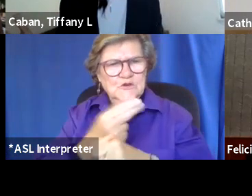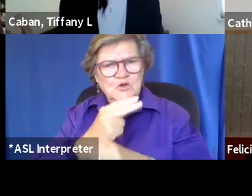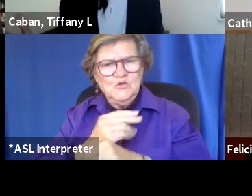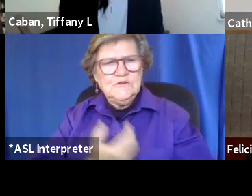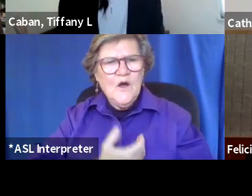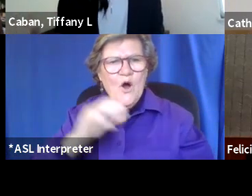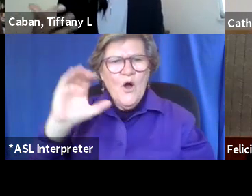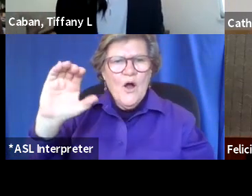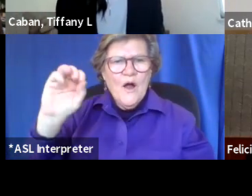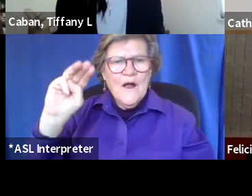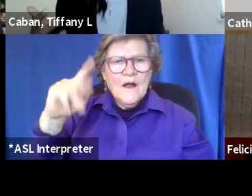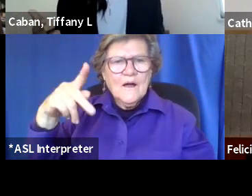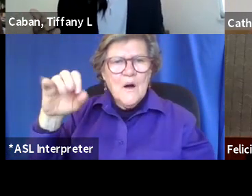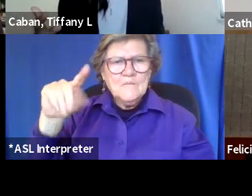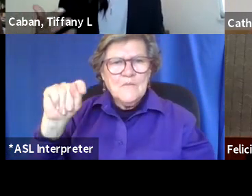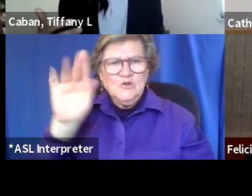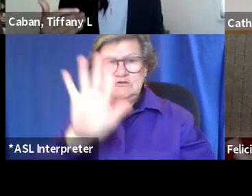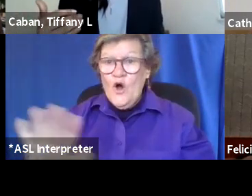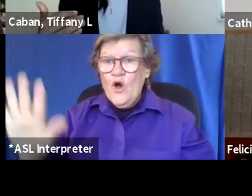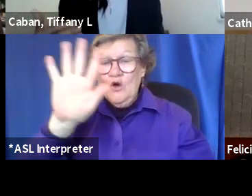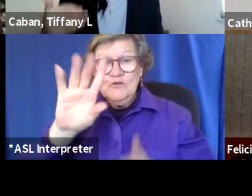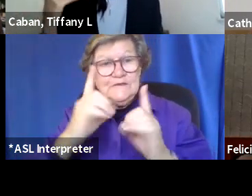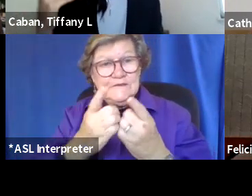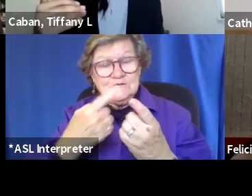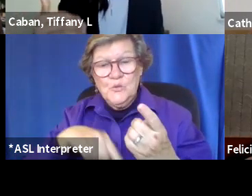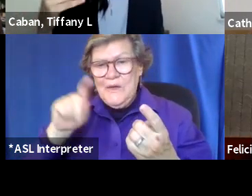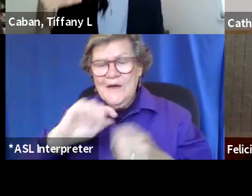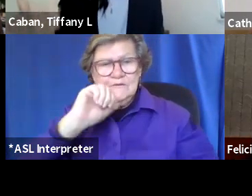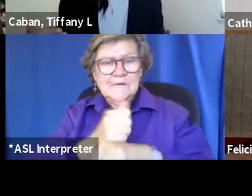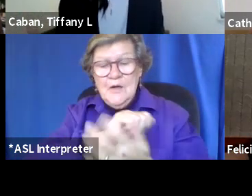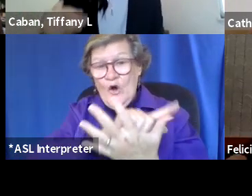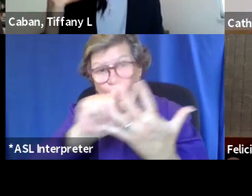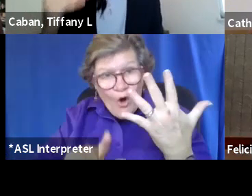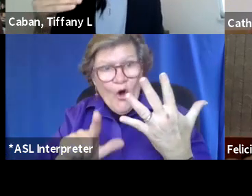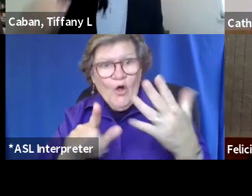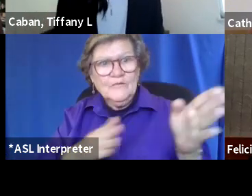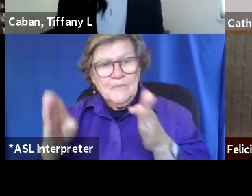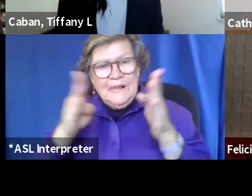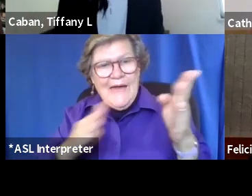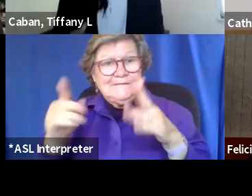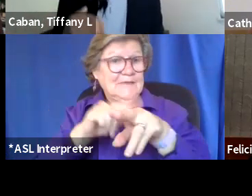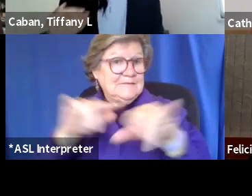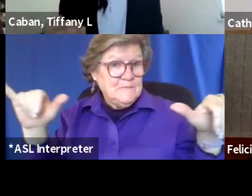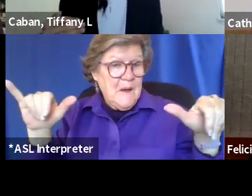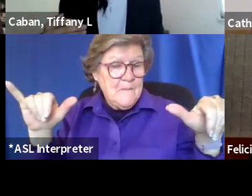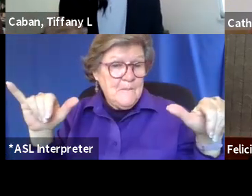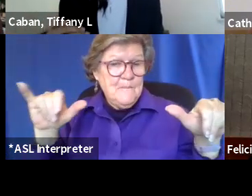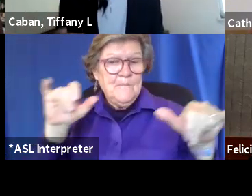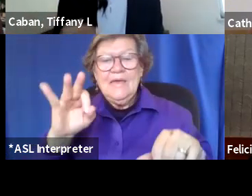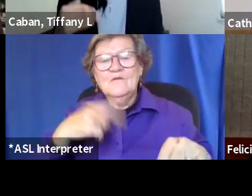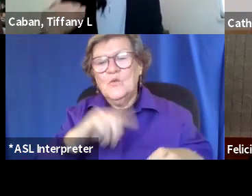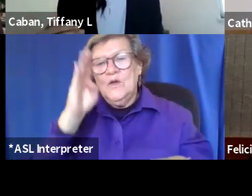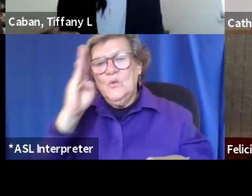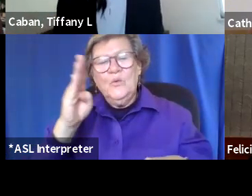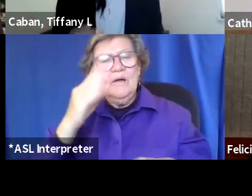throughout the district, because we know that we have to implement all of these strategies at the same time if we are going to get